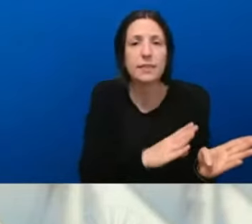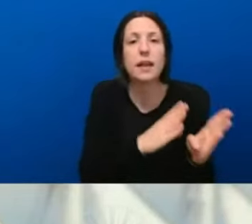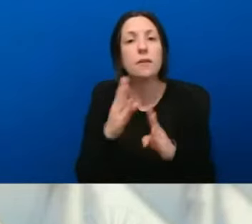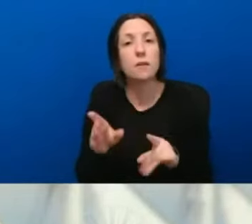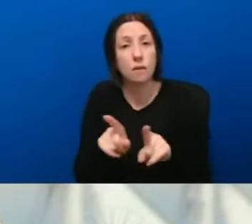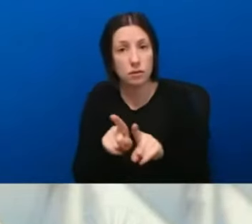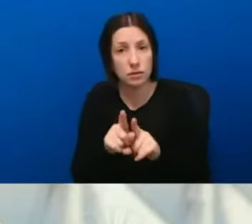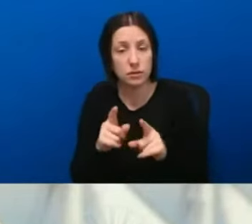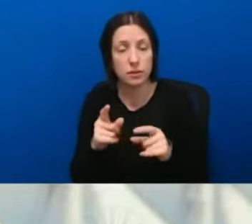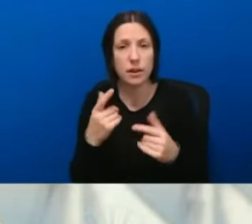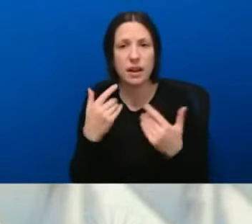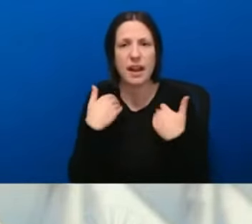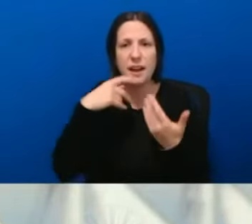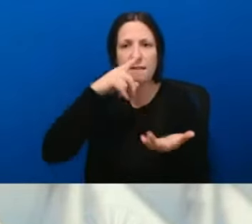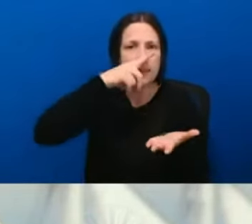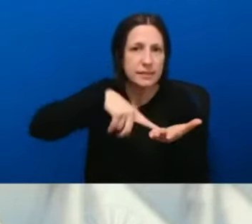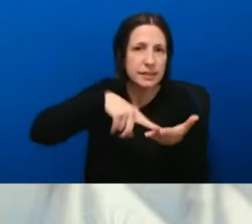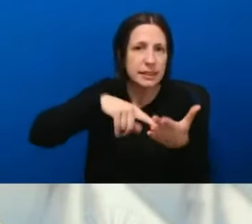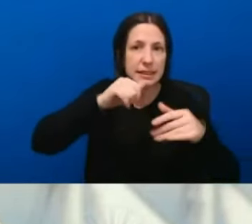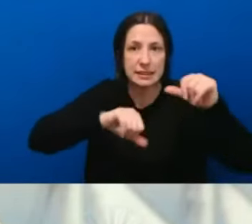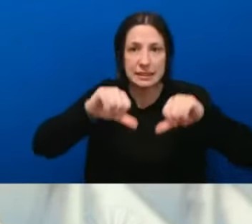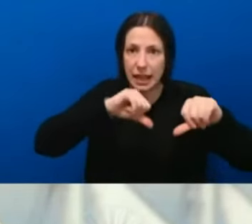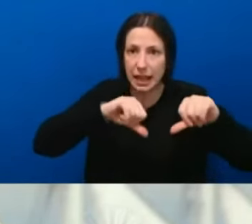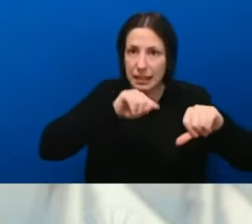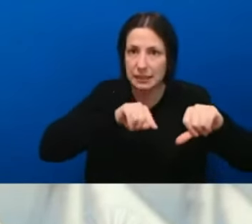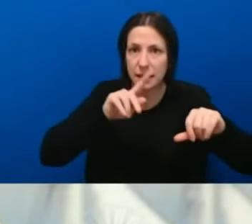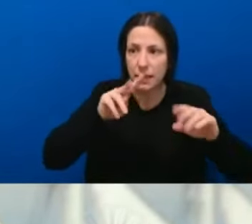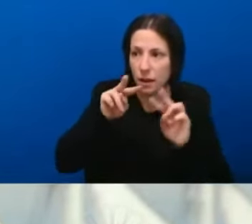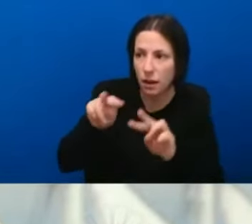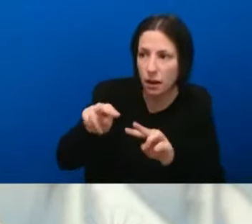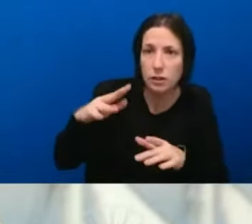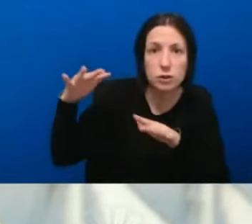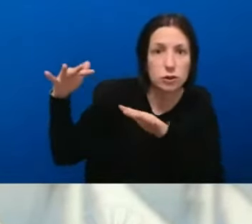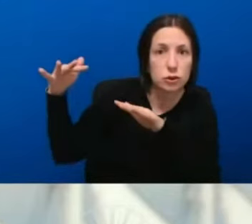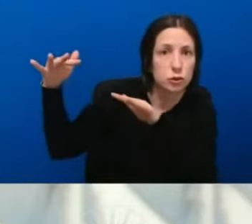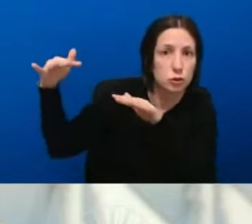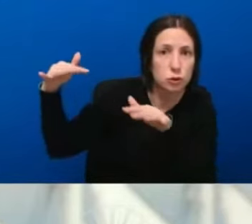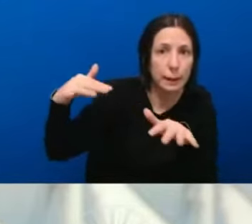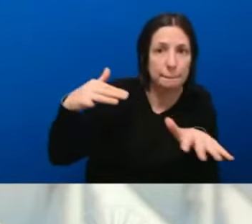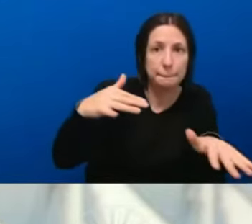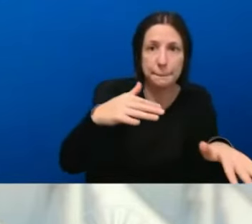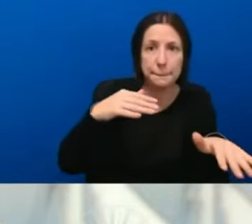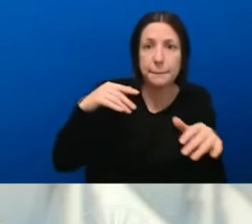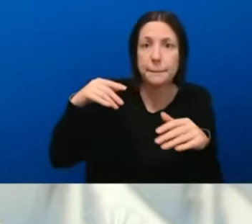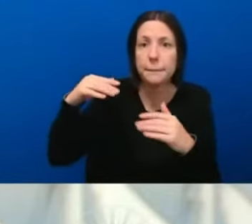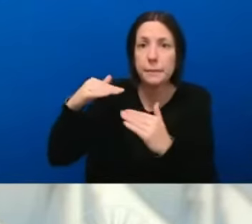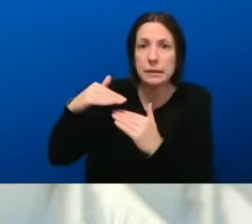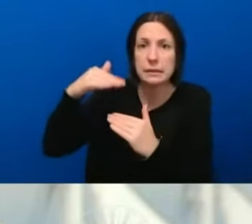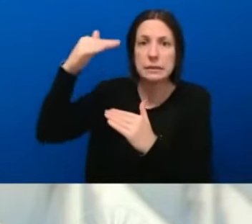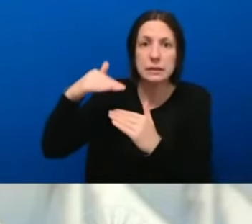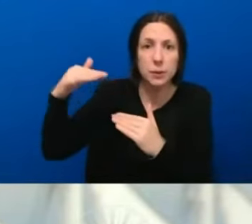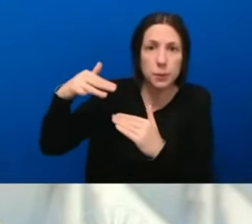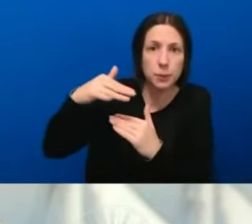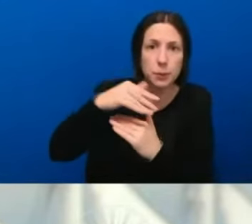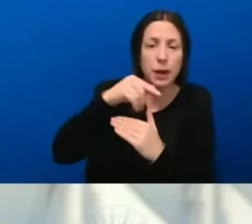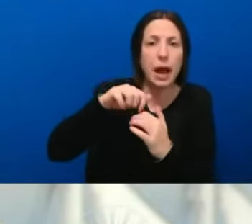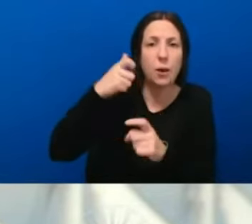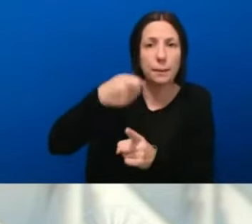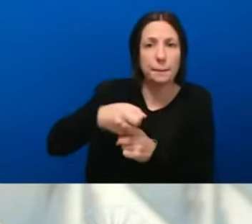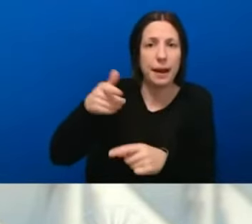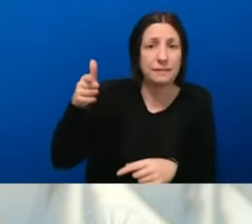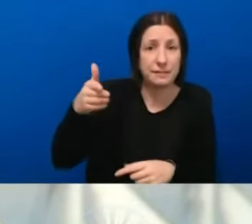there is science which monitors stream flow levels and their impact upon fish, and